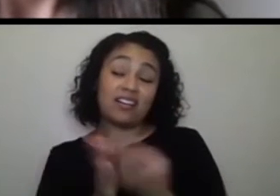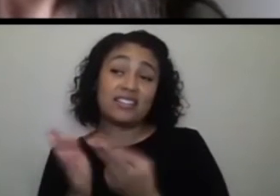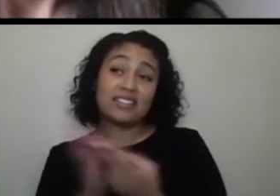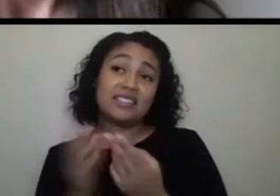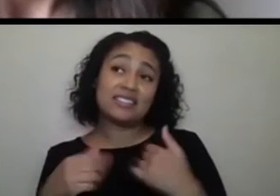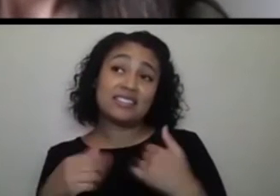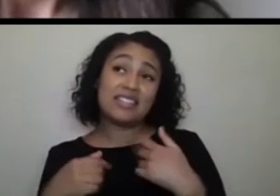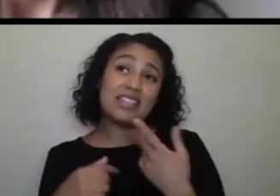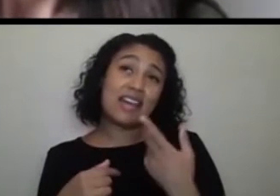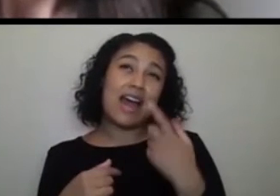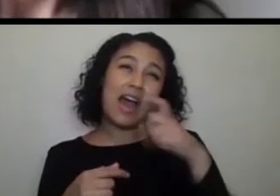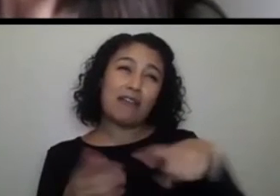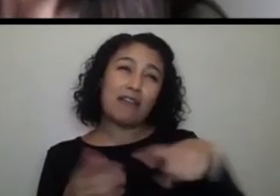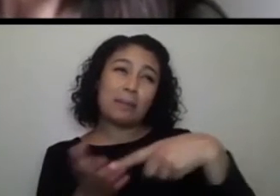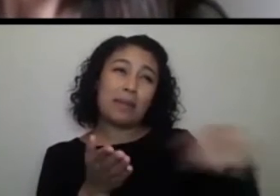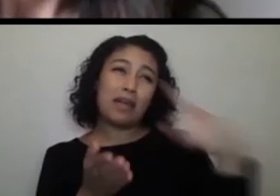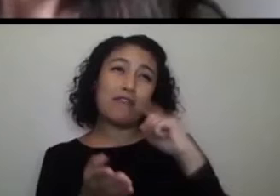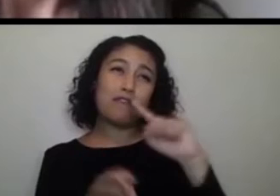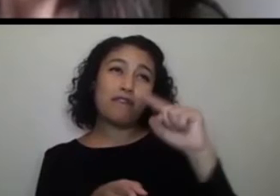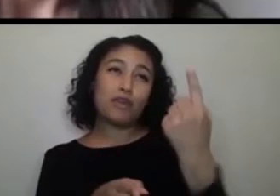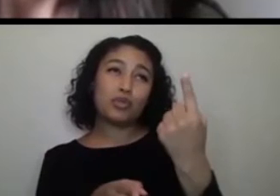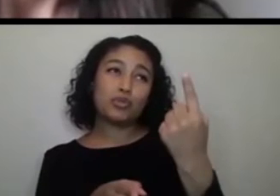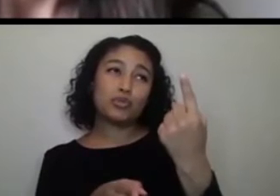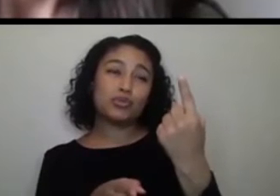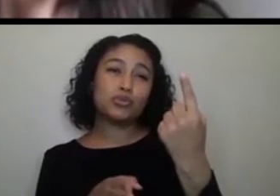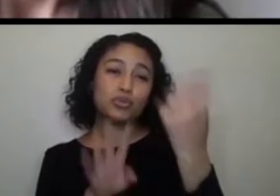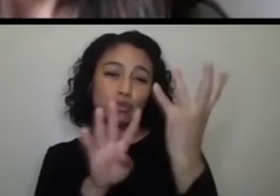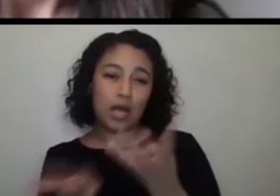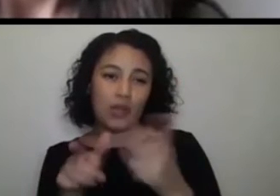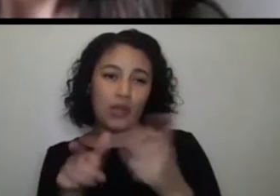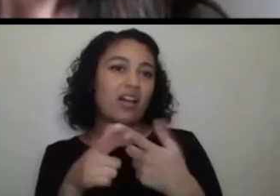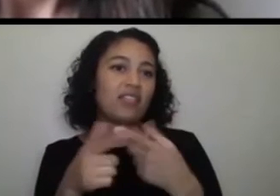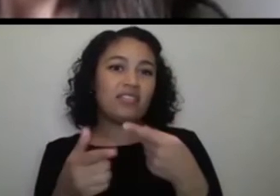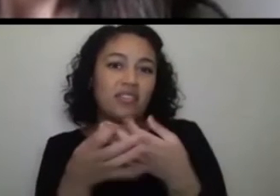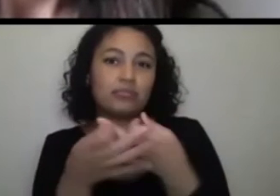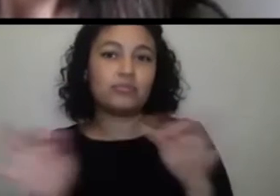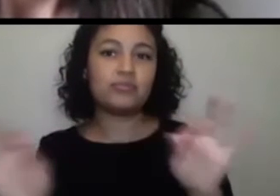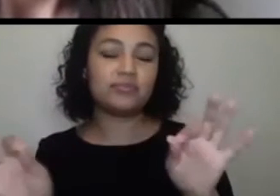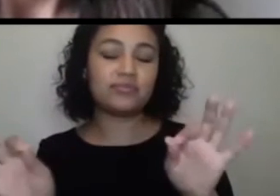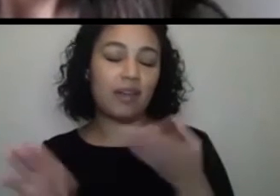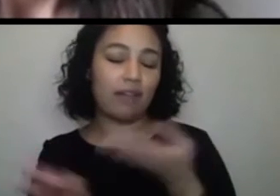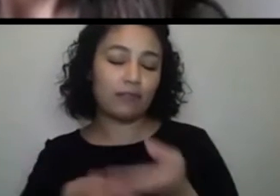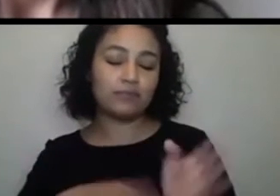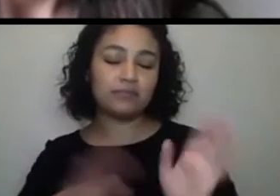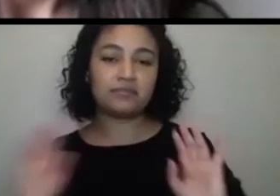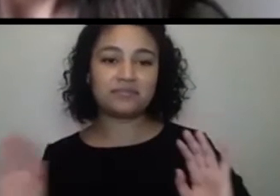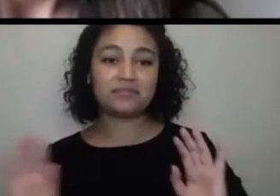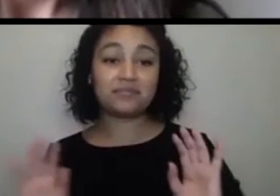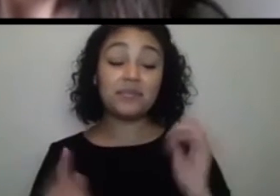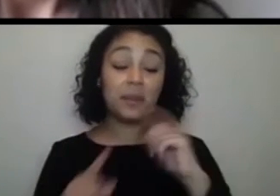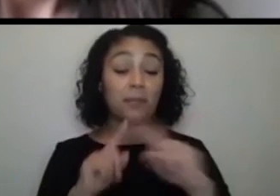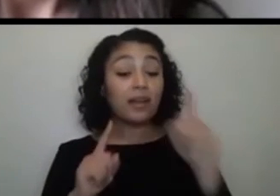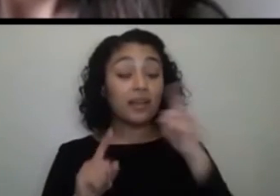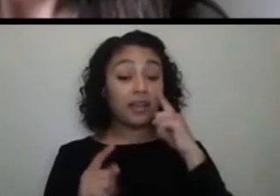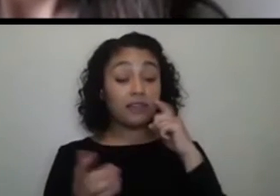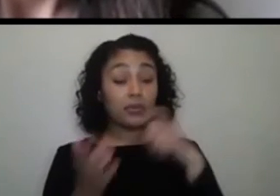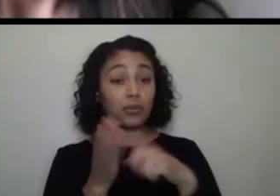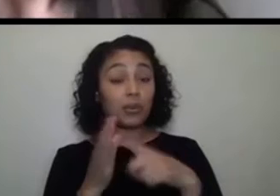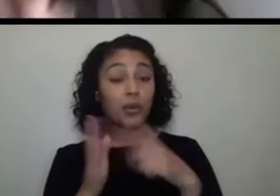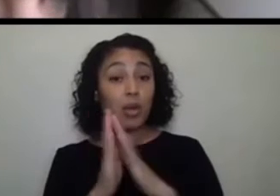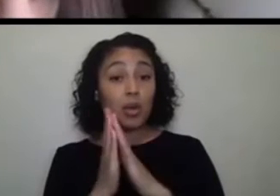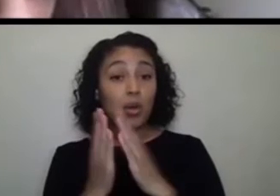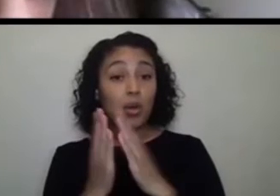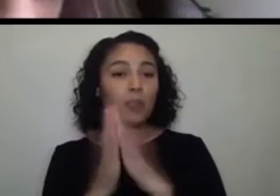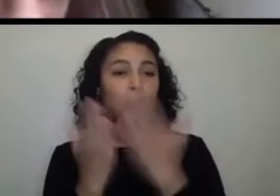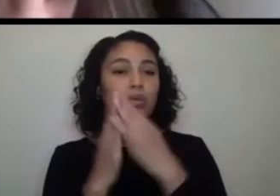think you have to pay for the first download, but once you have it, you have it. And if you look at my series on the 5 senses, you see